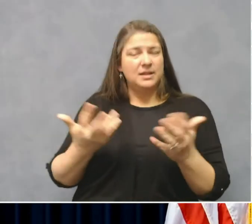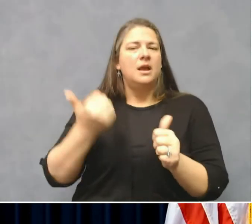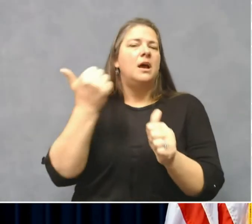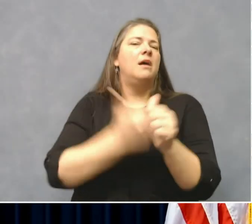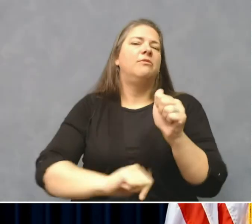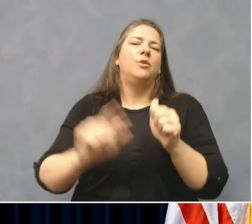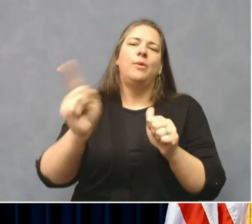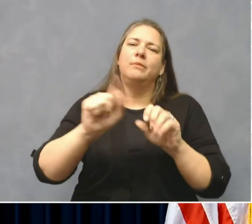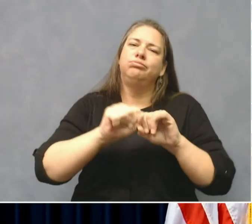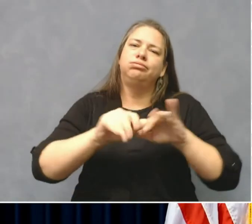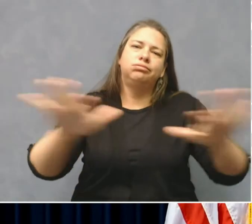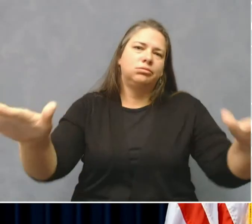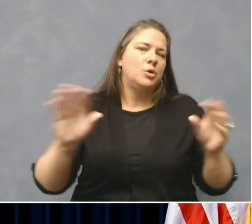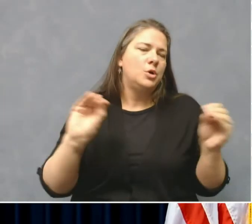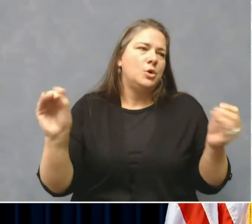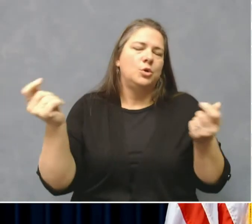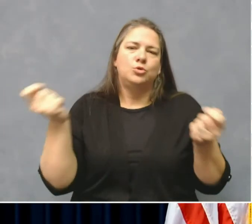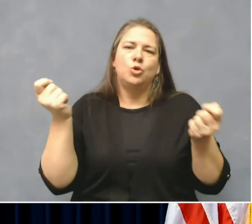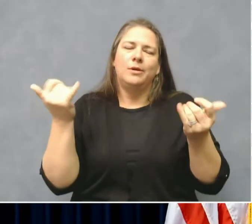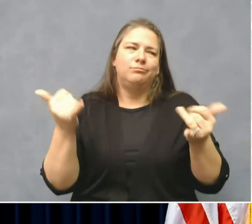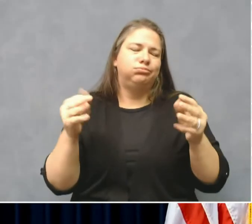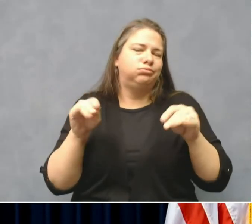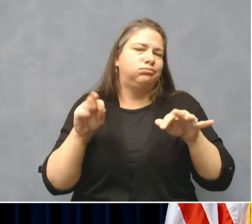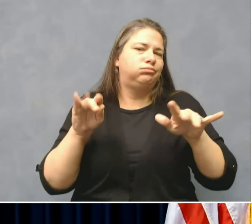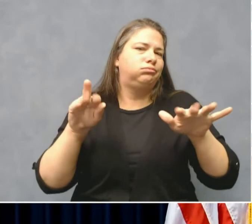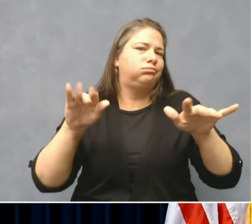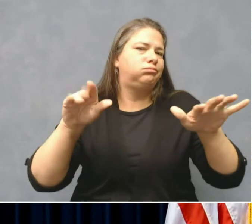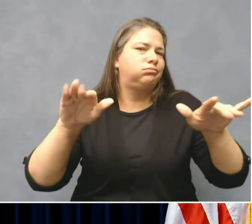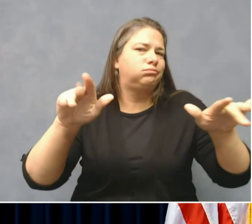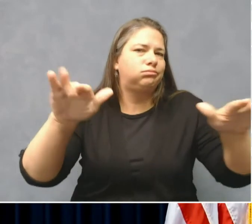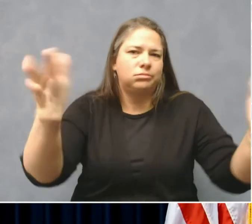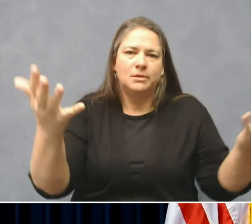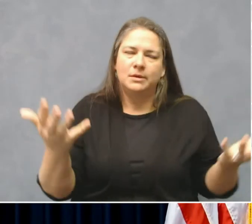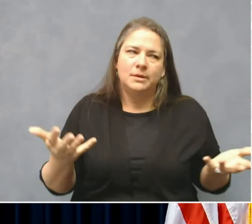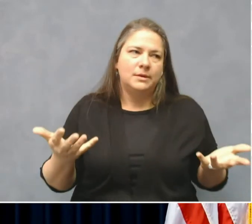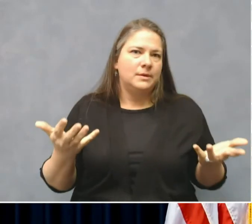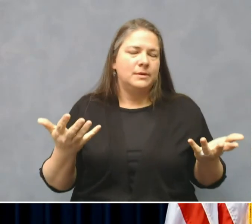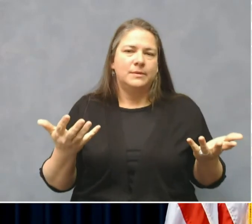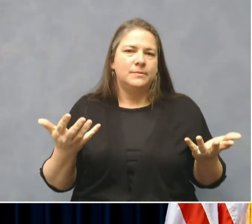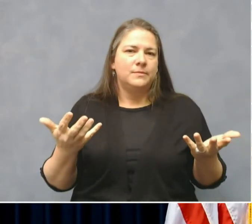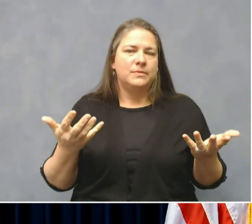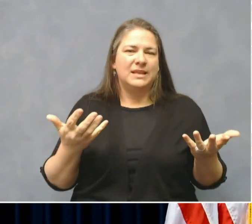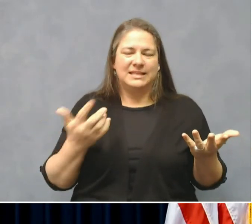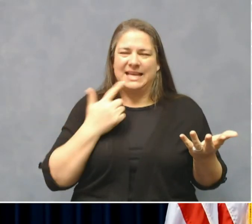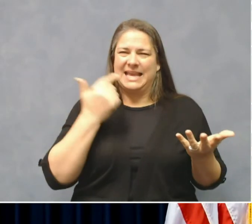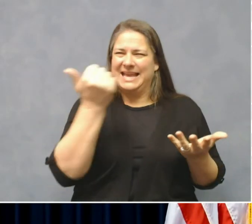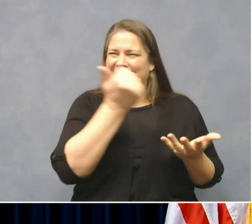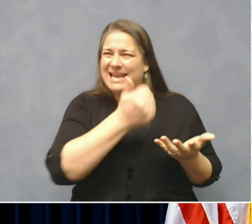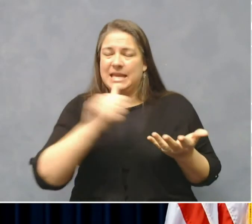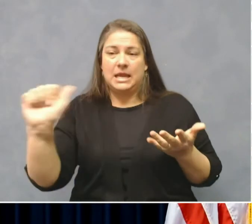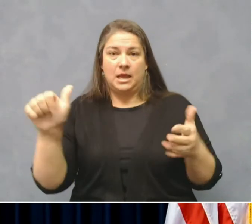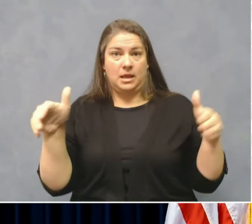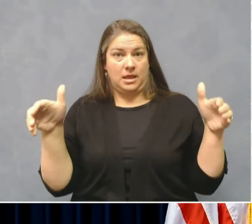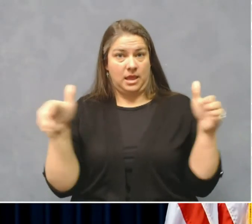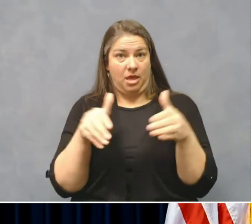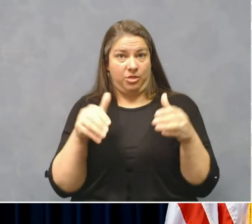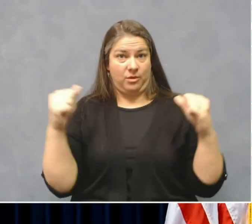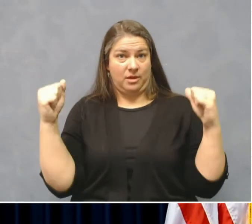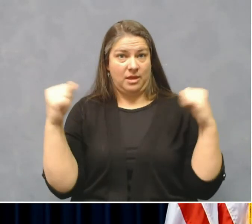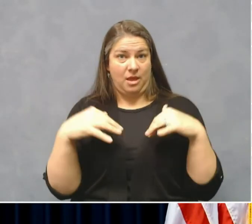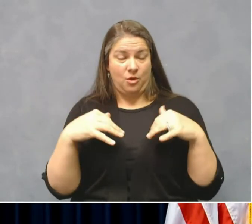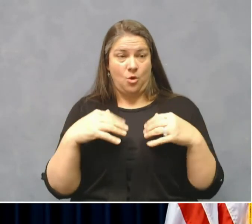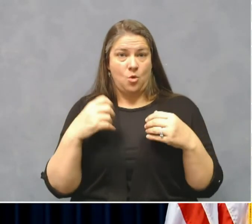can overwhelm the defenses of any communal setting or gathering. That's why we've asked